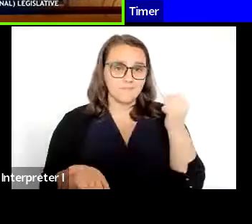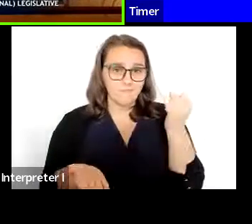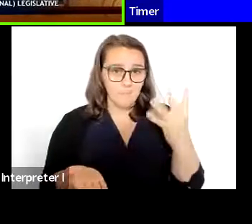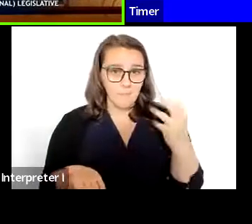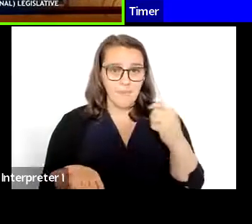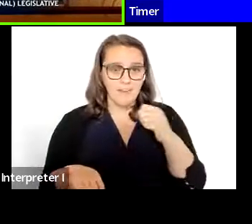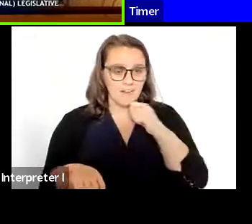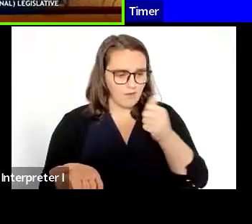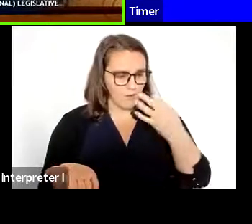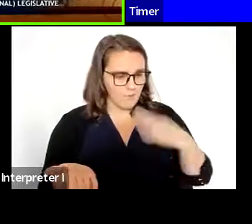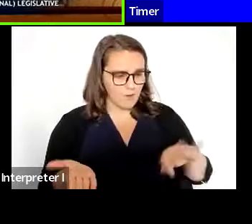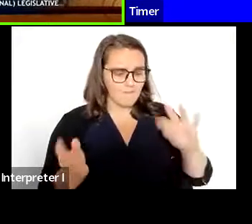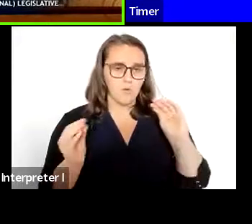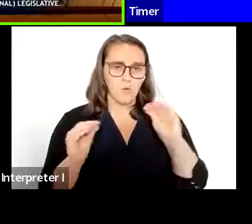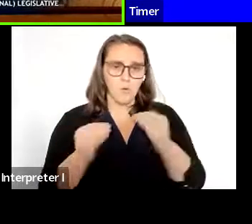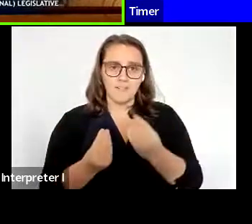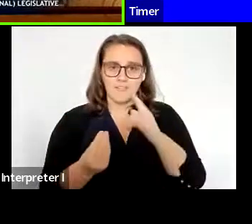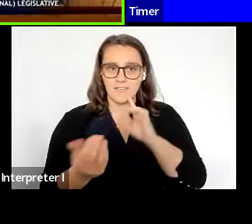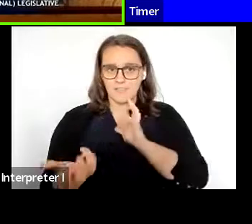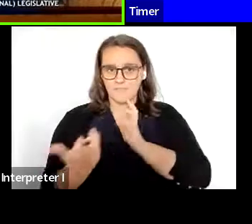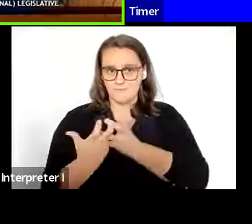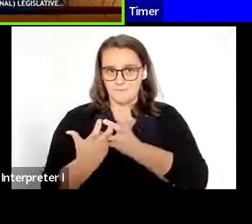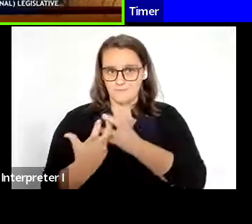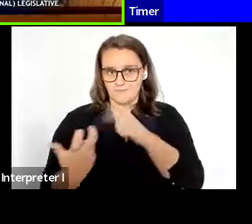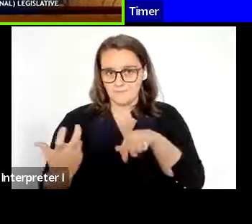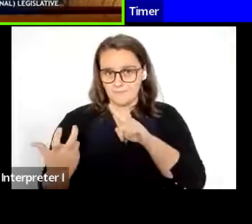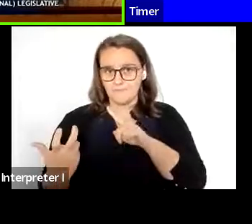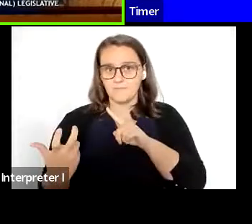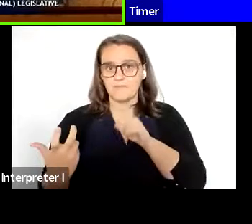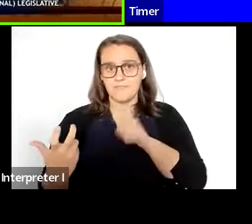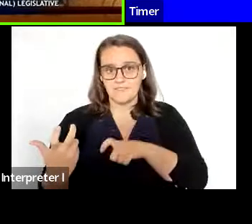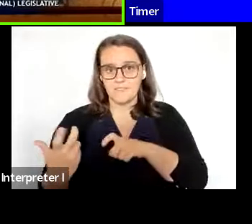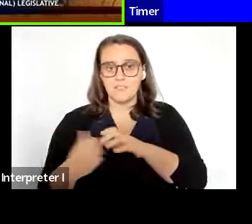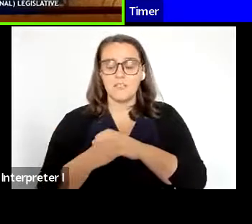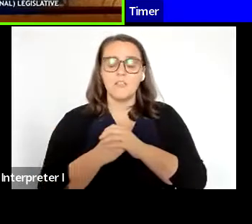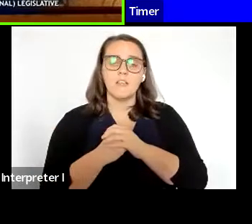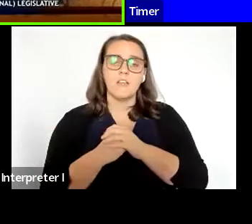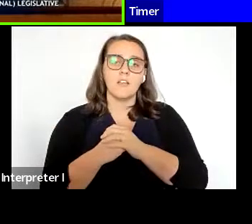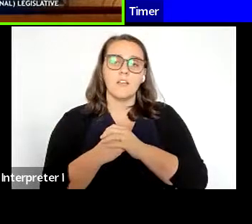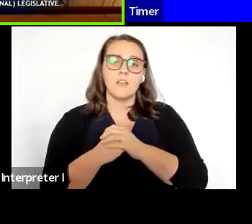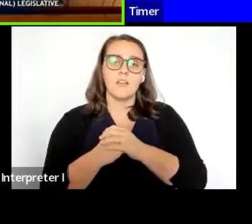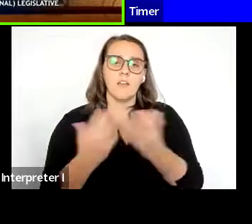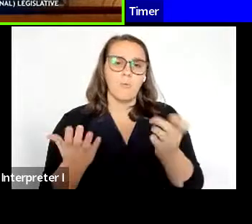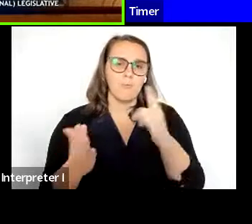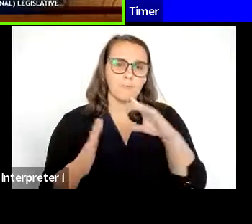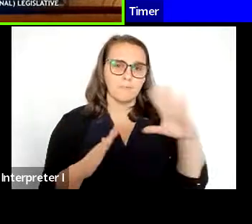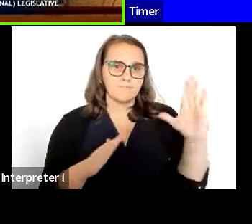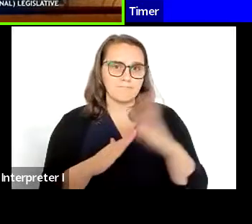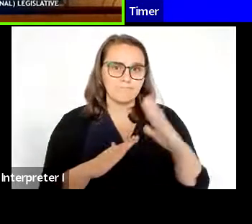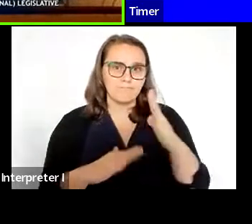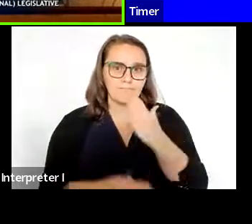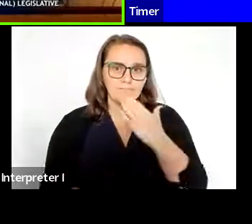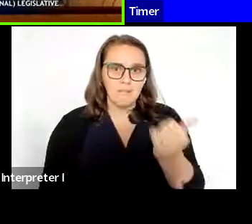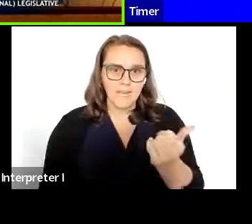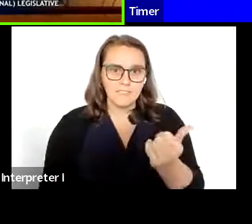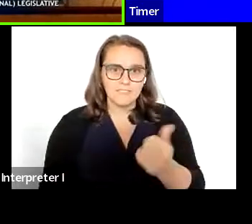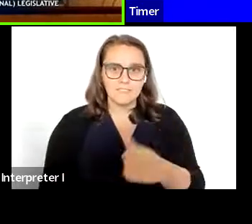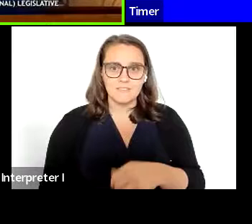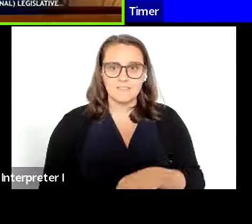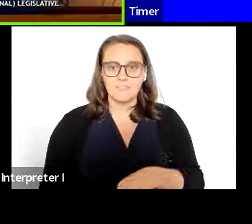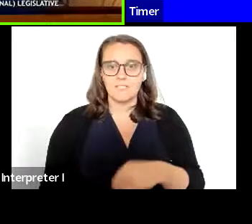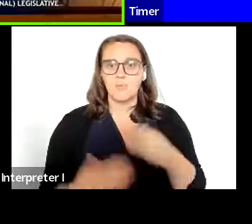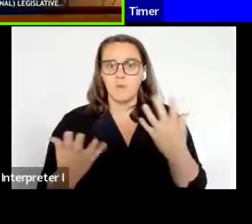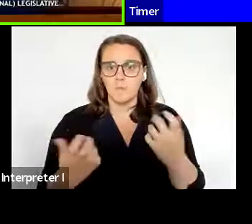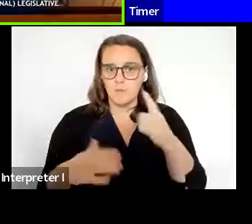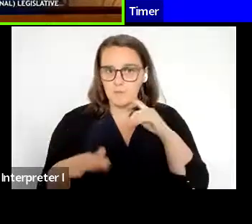nonprofit organizations that are tailored to them. We want to be the best we can be for them. Okay. And we want them to